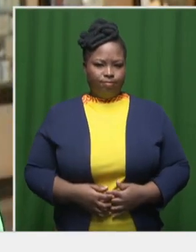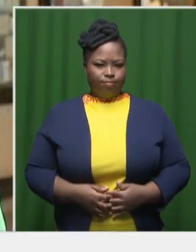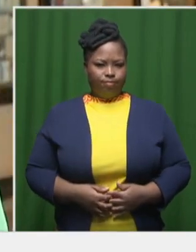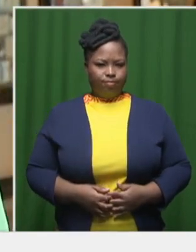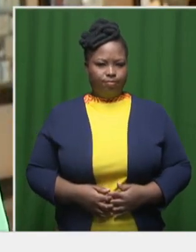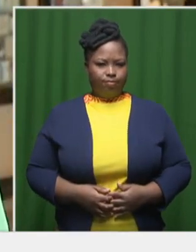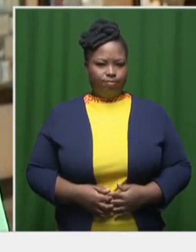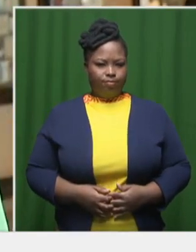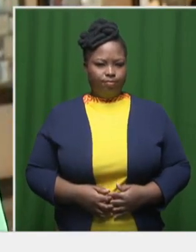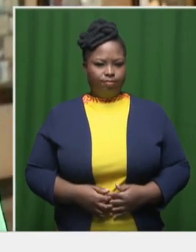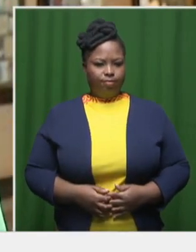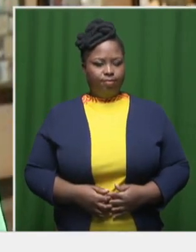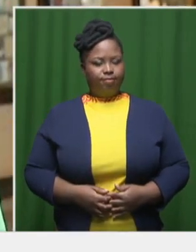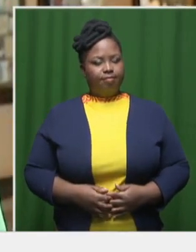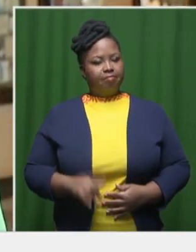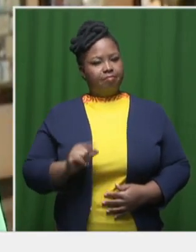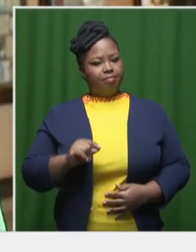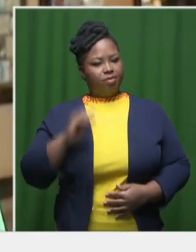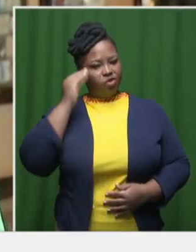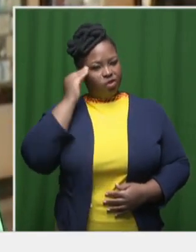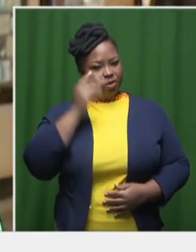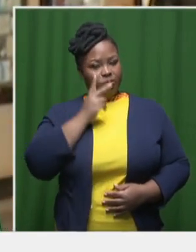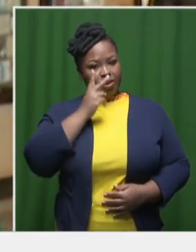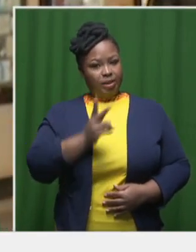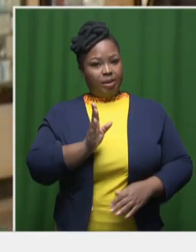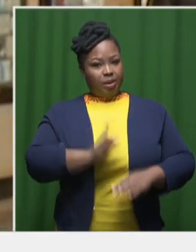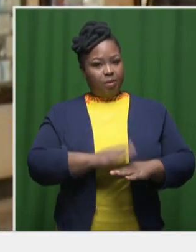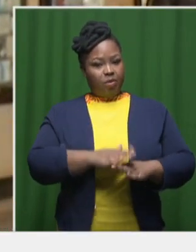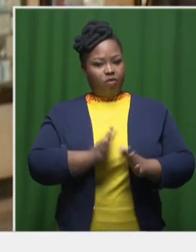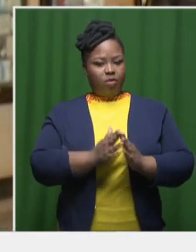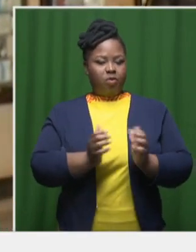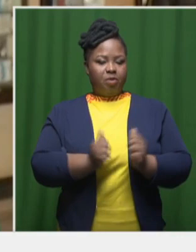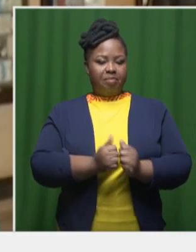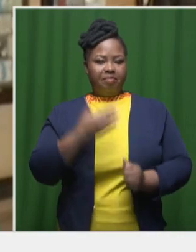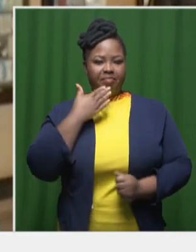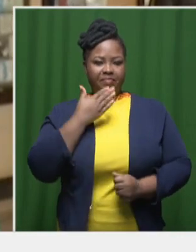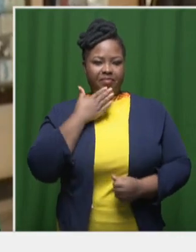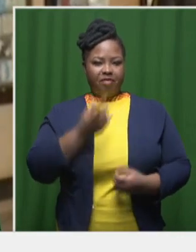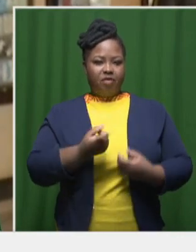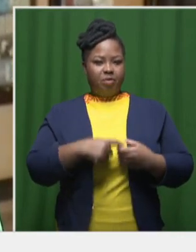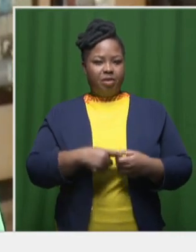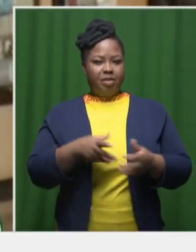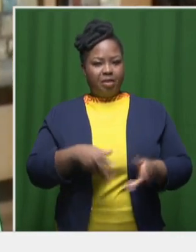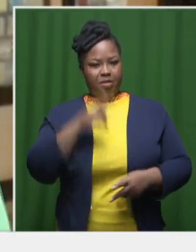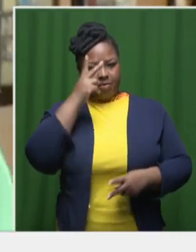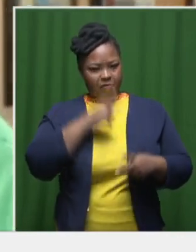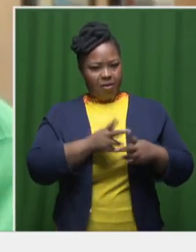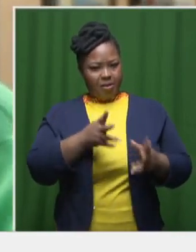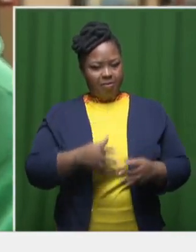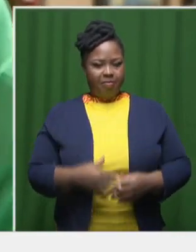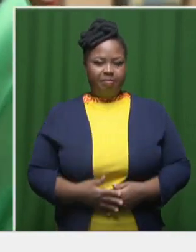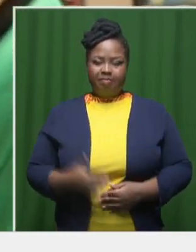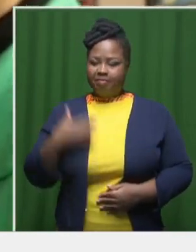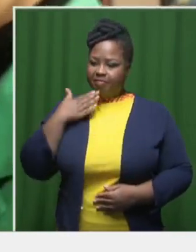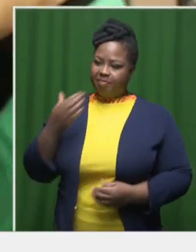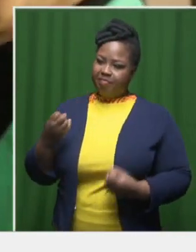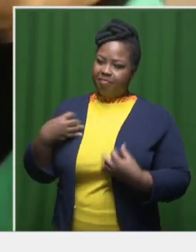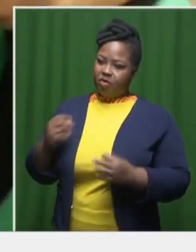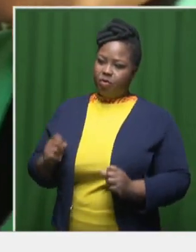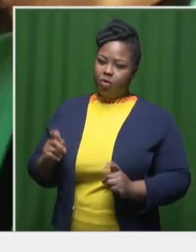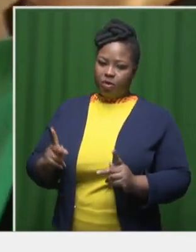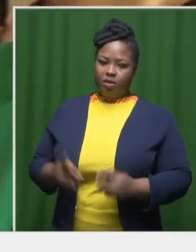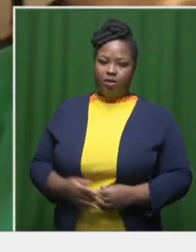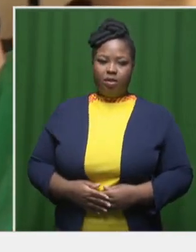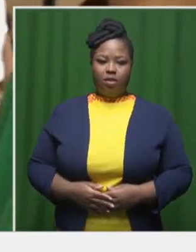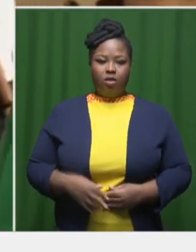view. It'll be very interesting to see what else comes out in this workshop. Thank you so much for joining us, Prof. Thanks so much for the opportunity. Well, that was